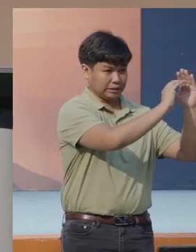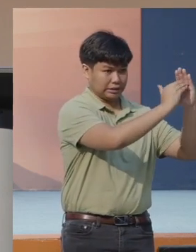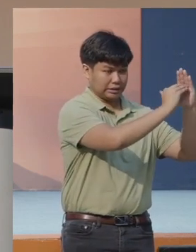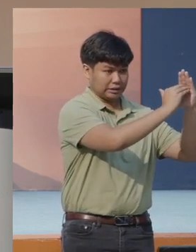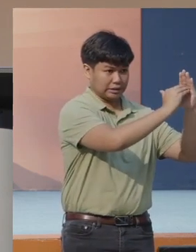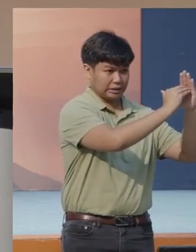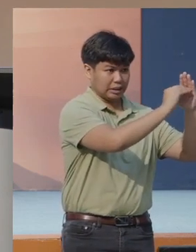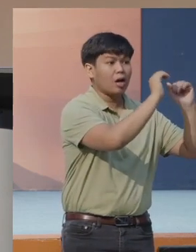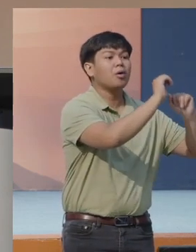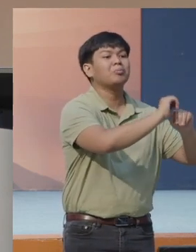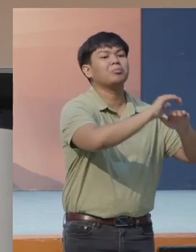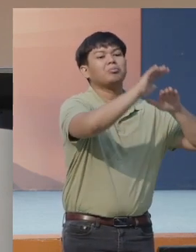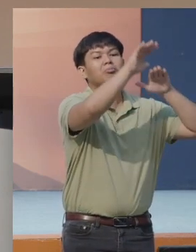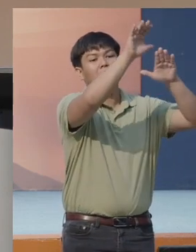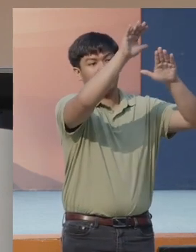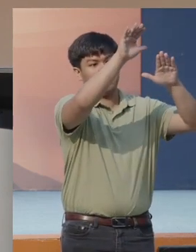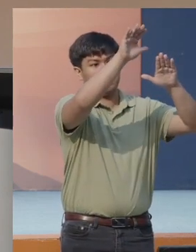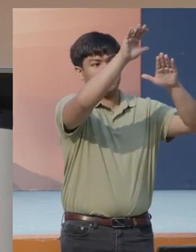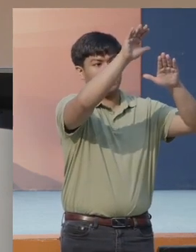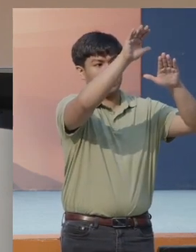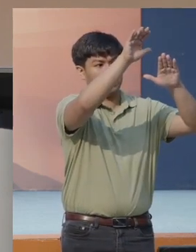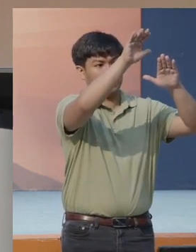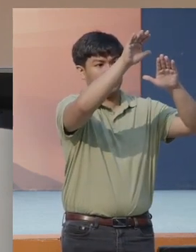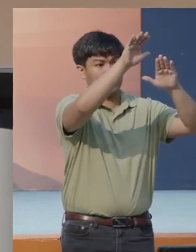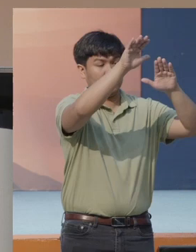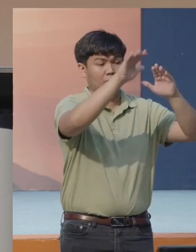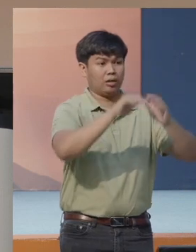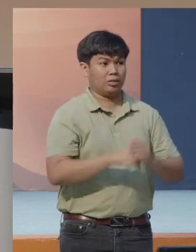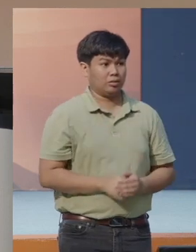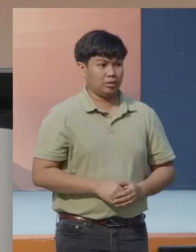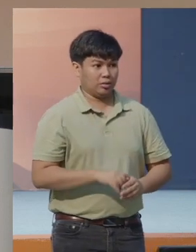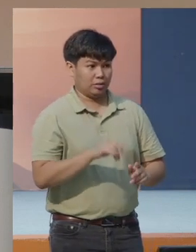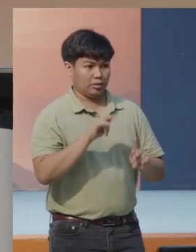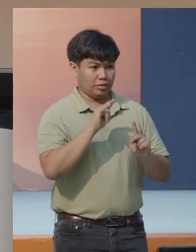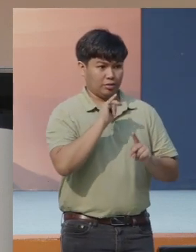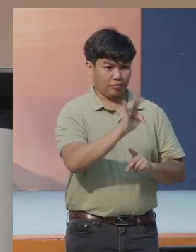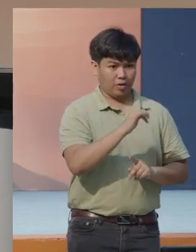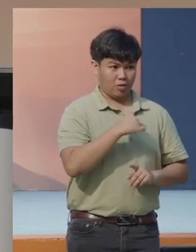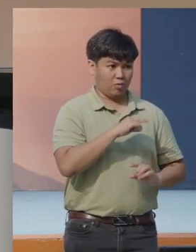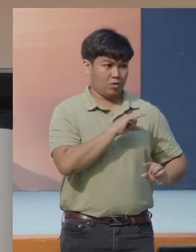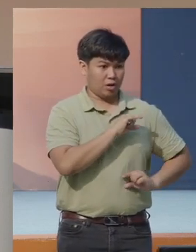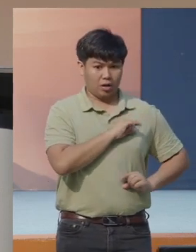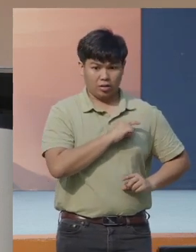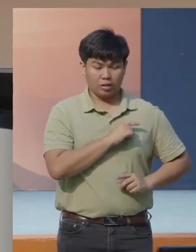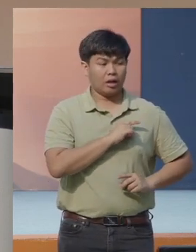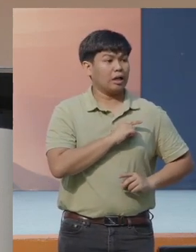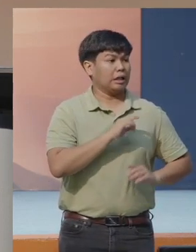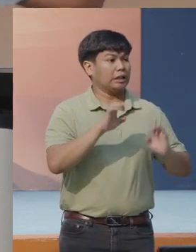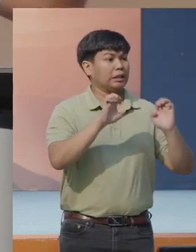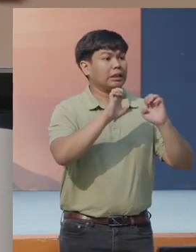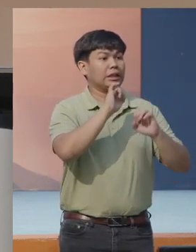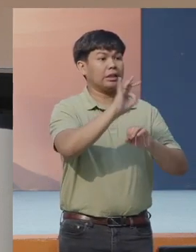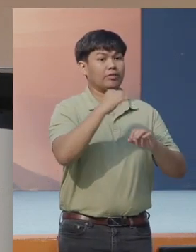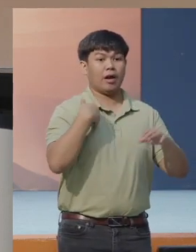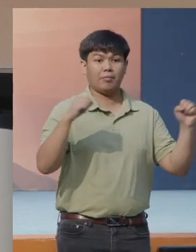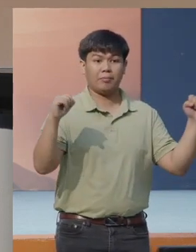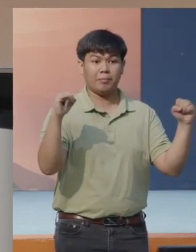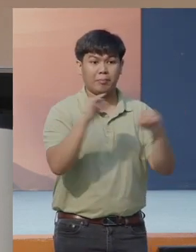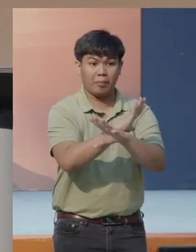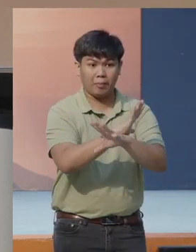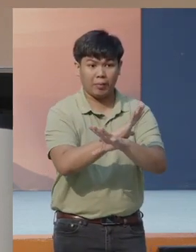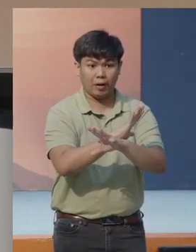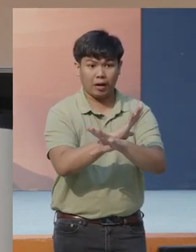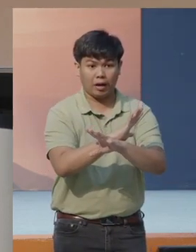upon the mountains, that they might be seen at a great distance, and so they will direct those